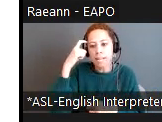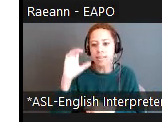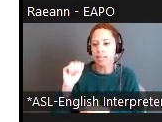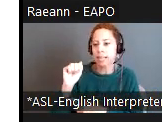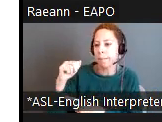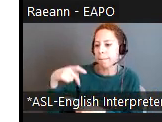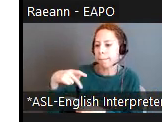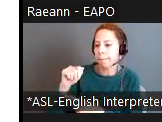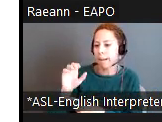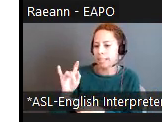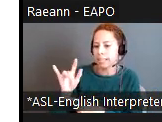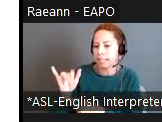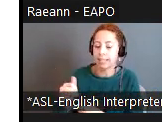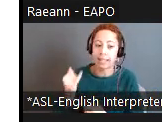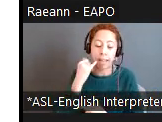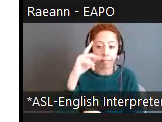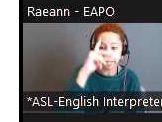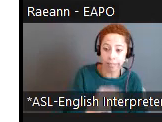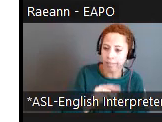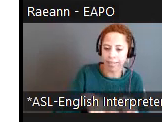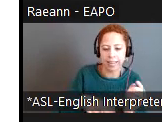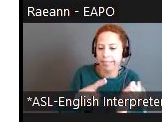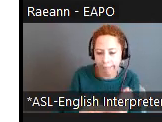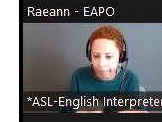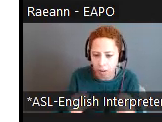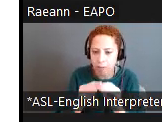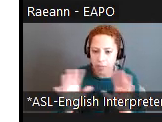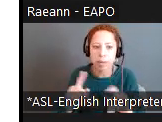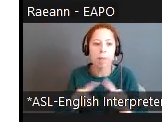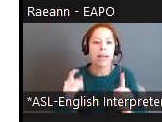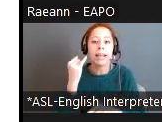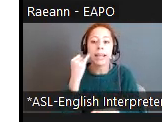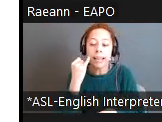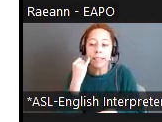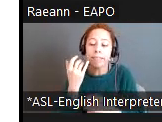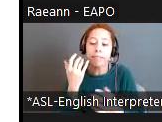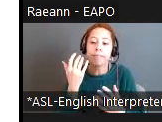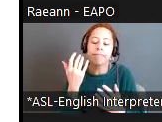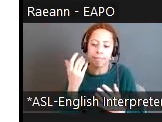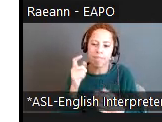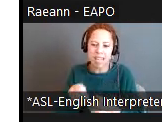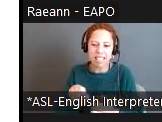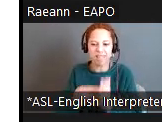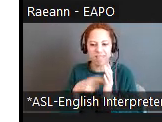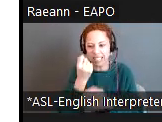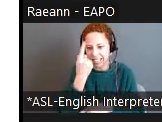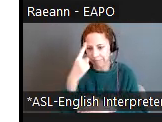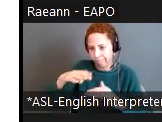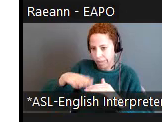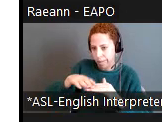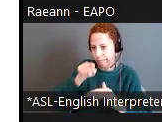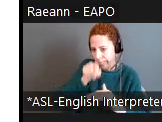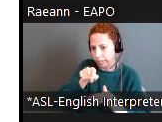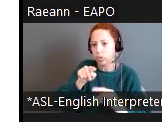unconscious, you can't be signing documents, but there is a standard of things you need to be able to understand before you can sign this document.